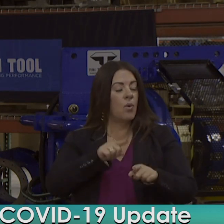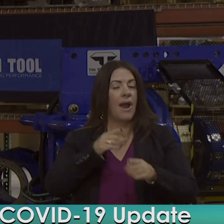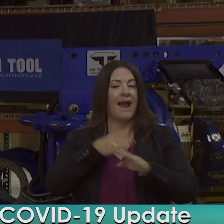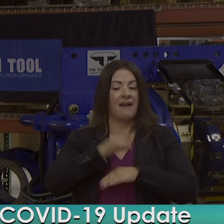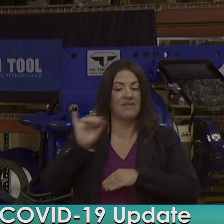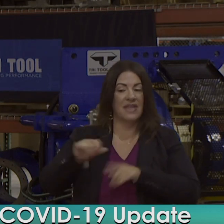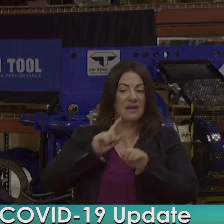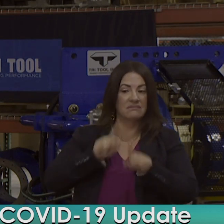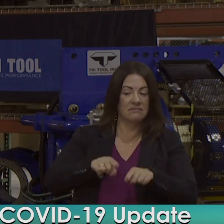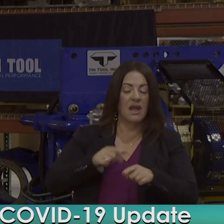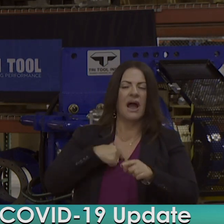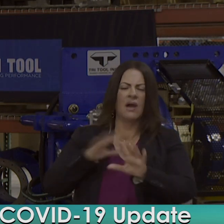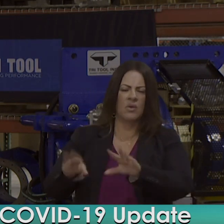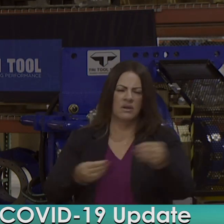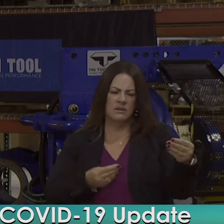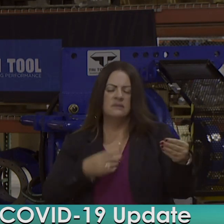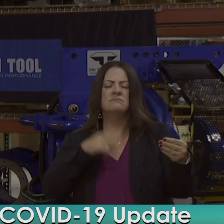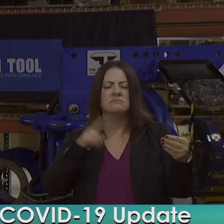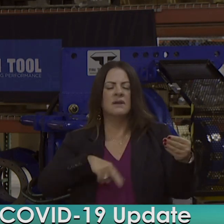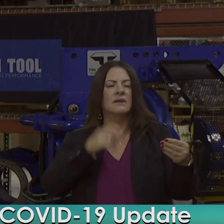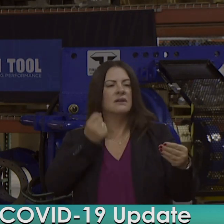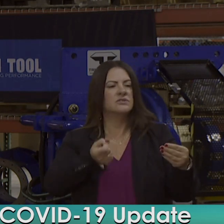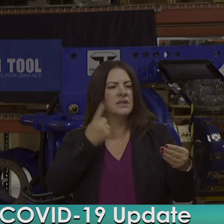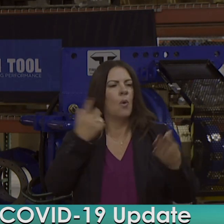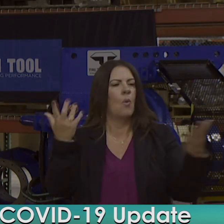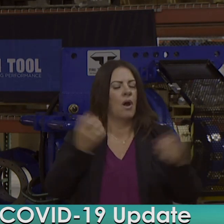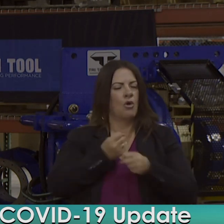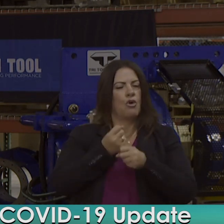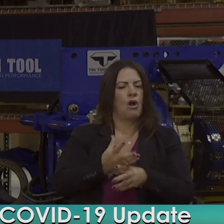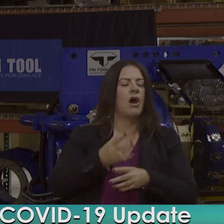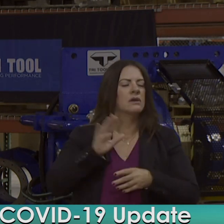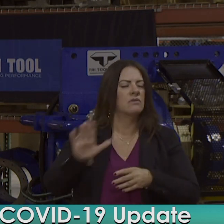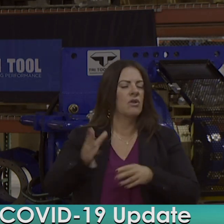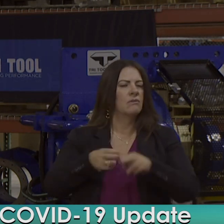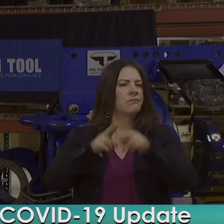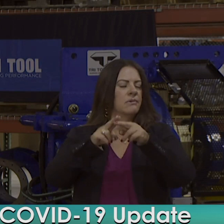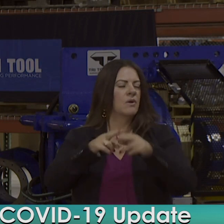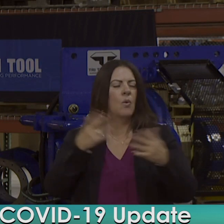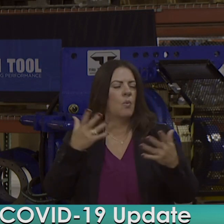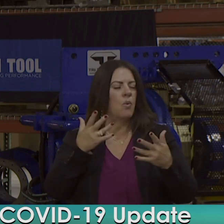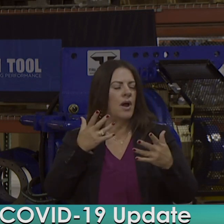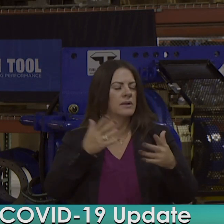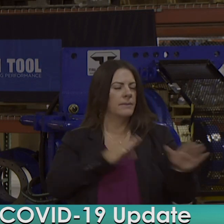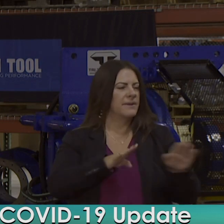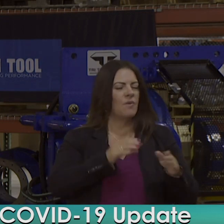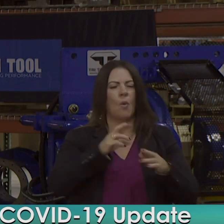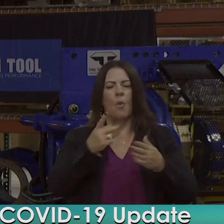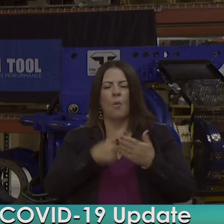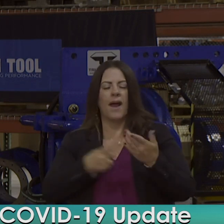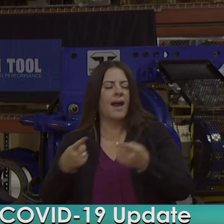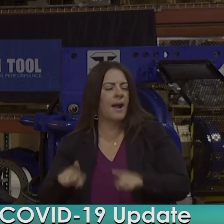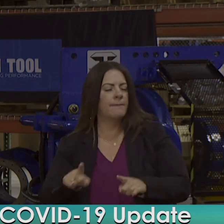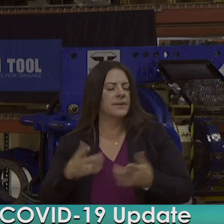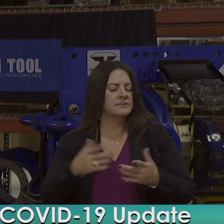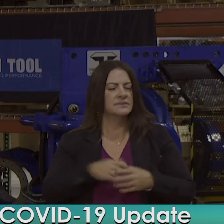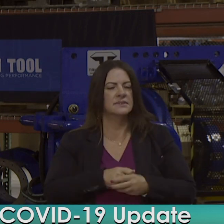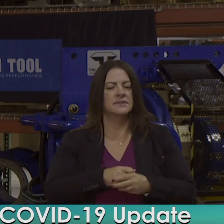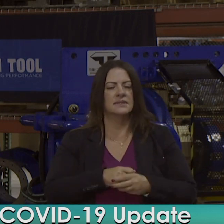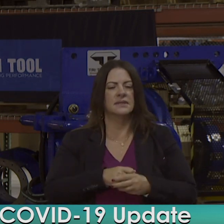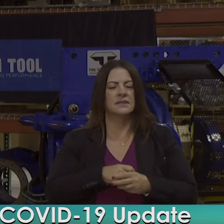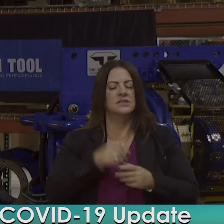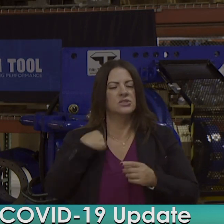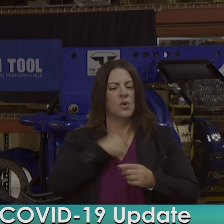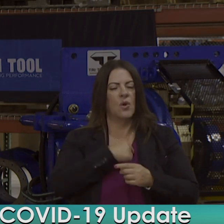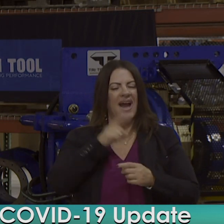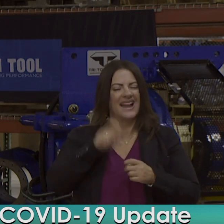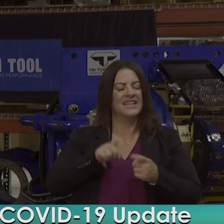specific indicators that have led and continue to persist in reflection of the numbers and the data